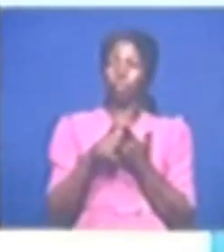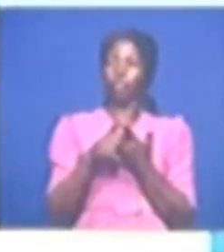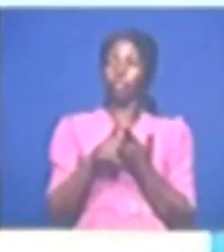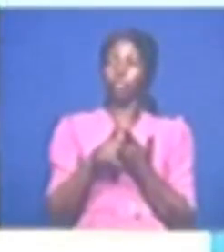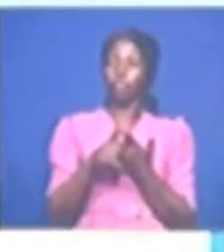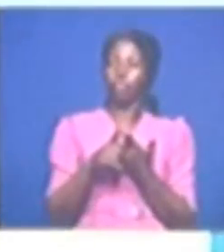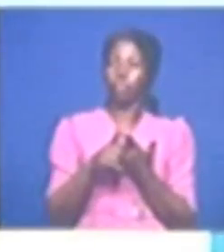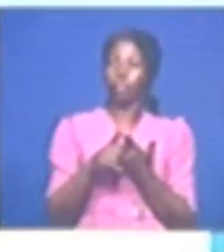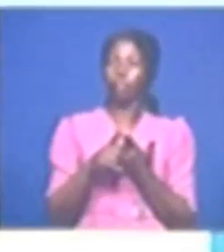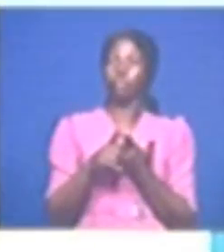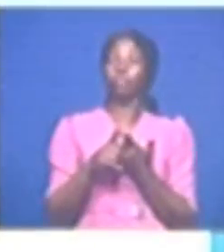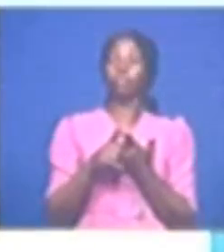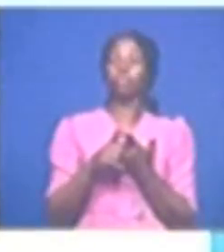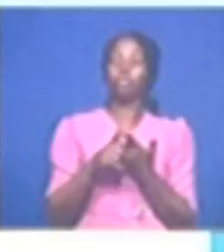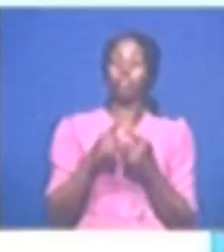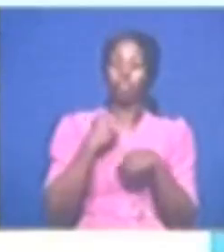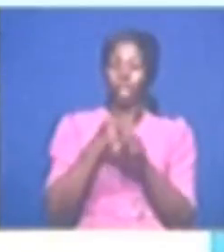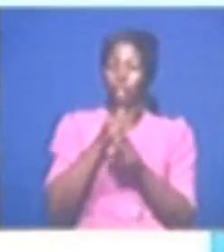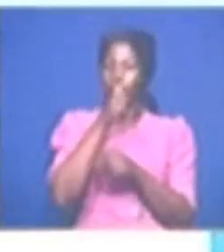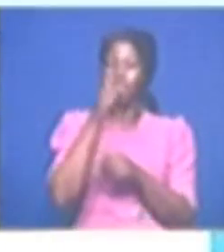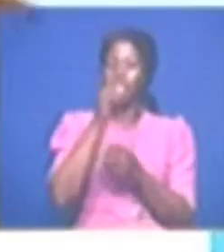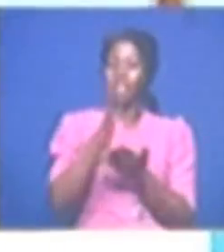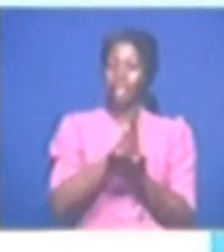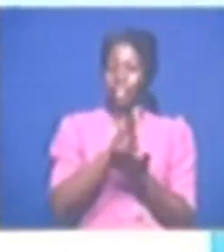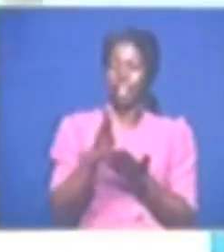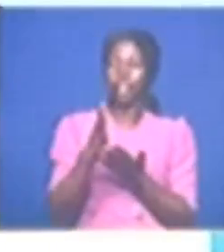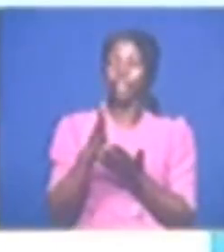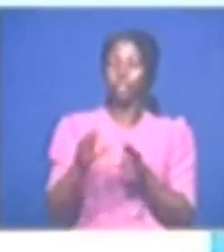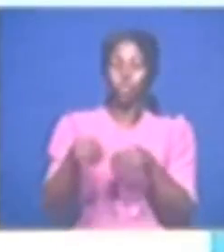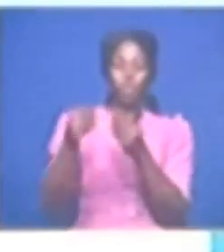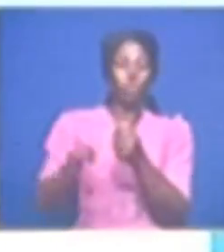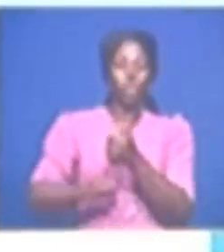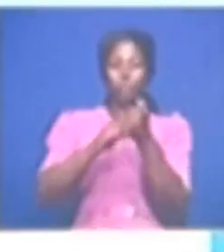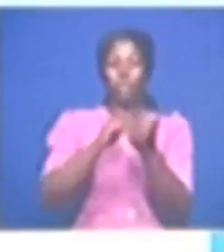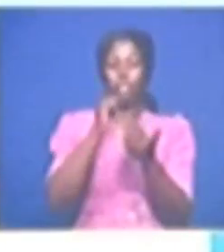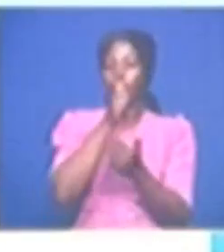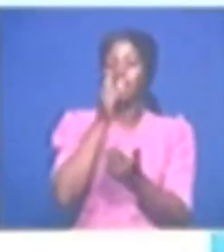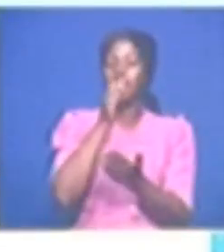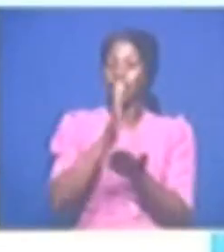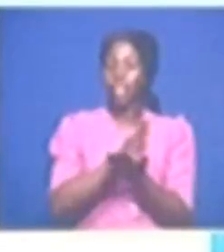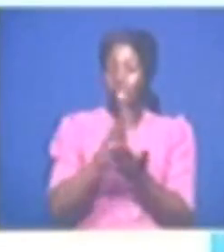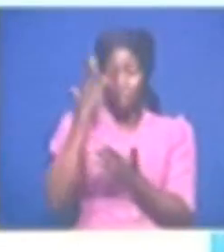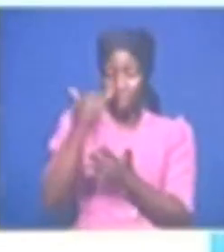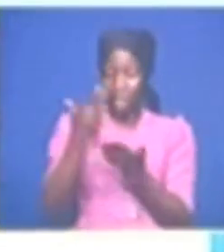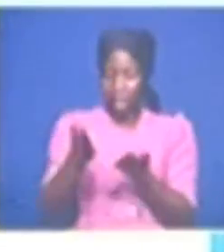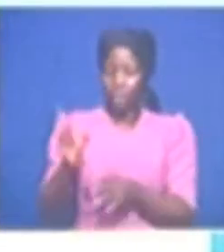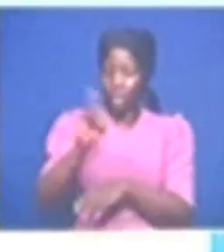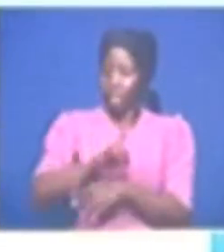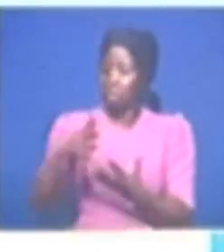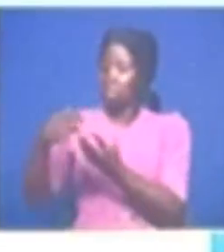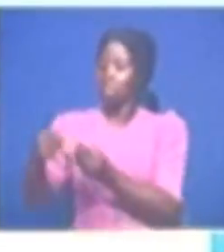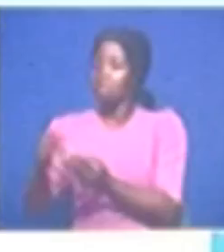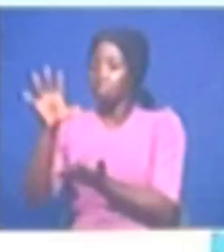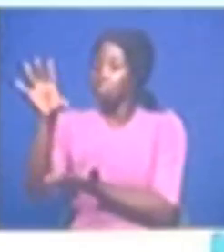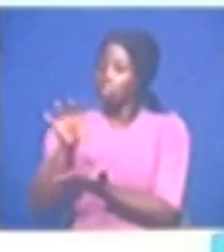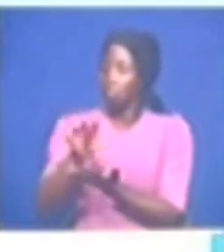the private sector, for instance. Because we have seen, then you go to a supermarket these days, unless